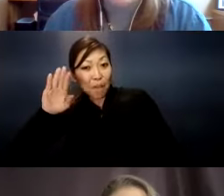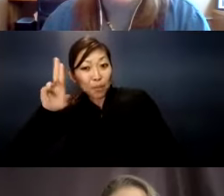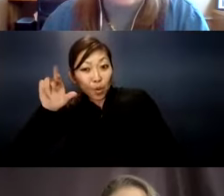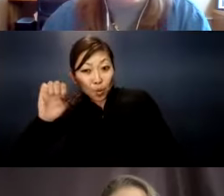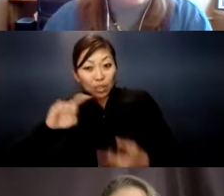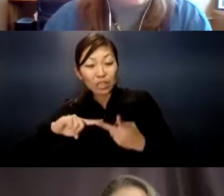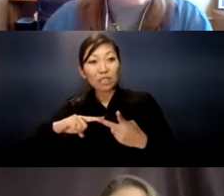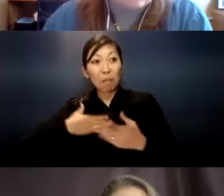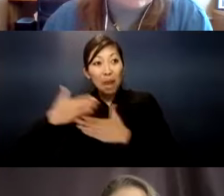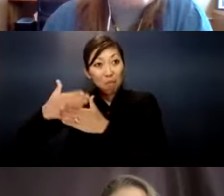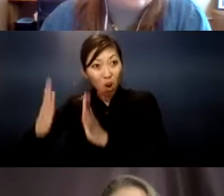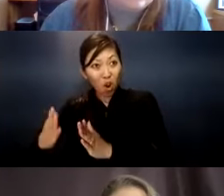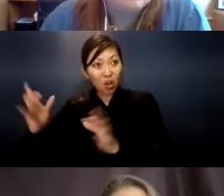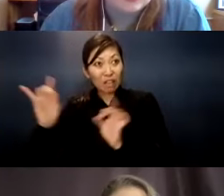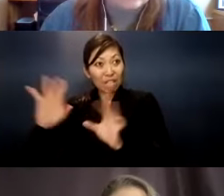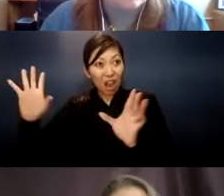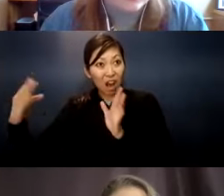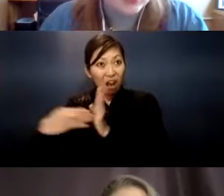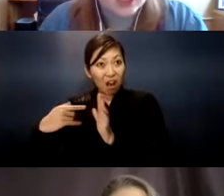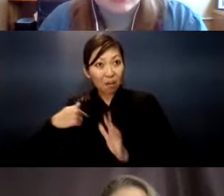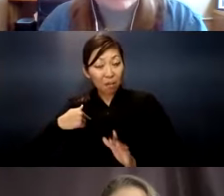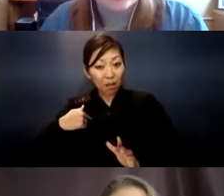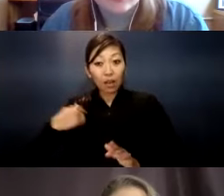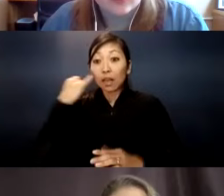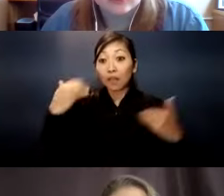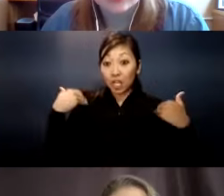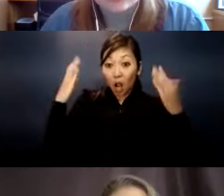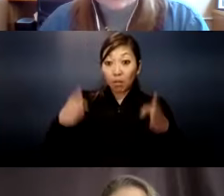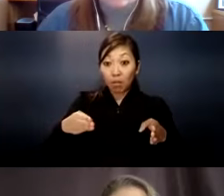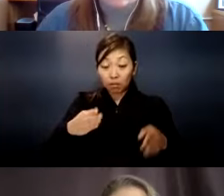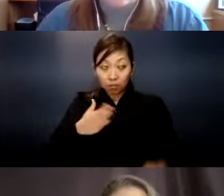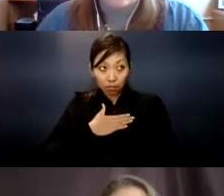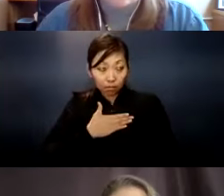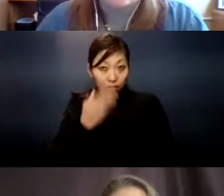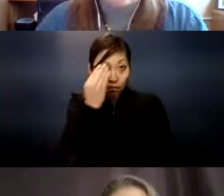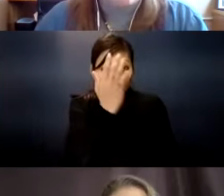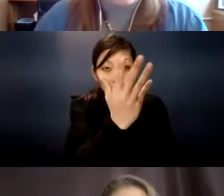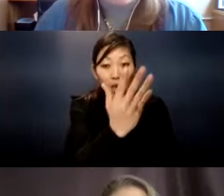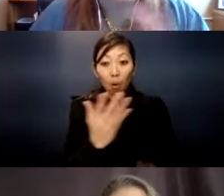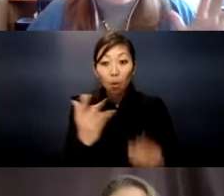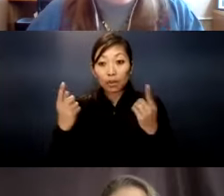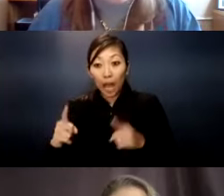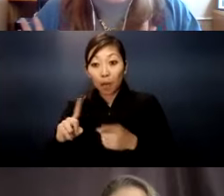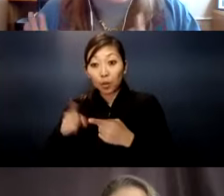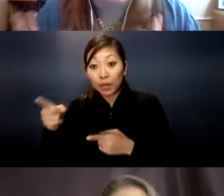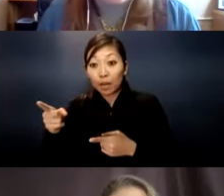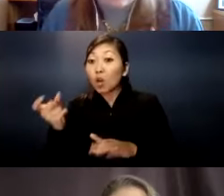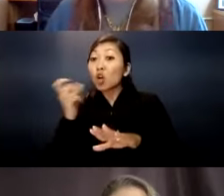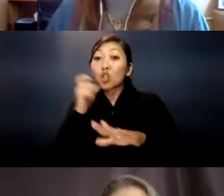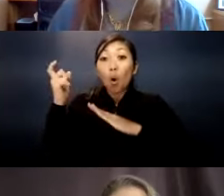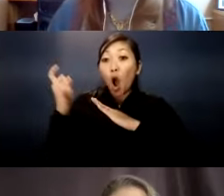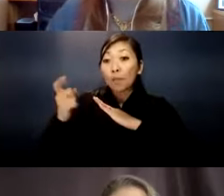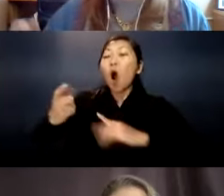violent. If a young person is coming to you with an issue or a disclosure, don't automatically rush to